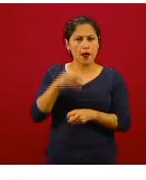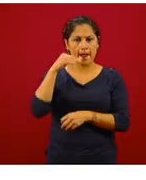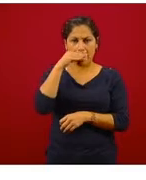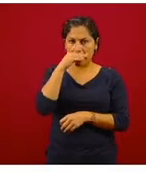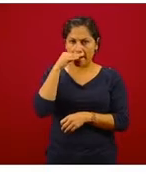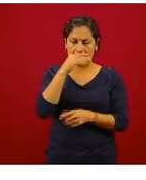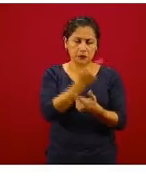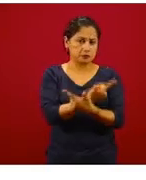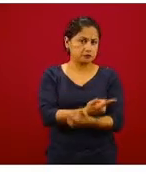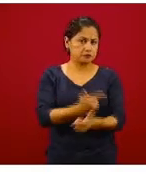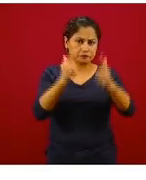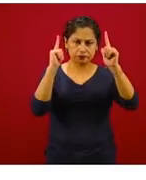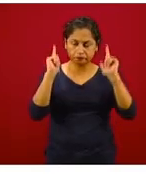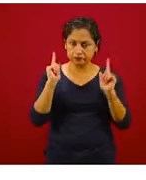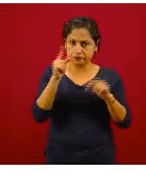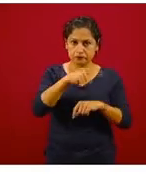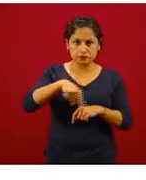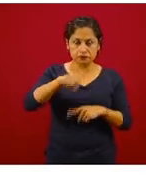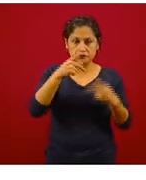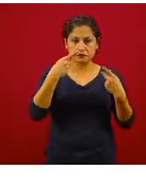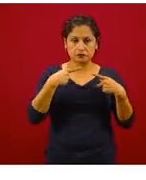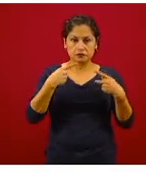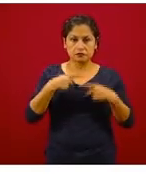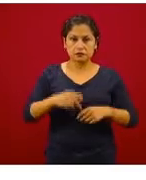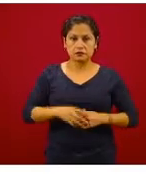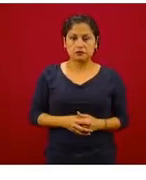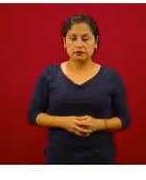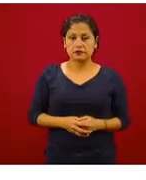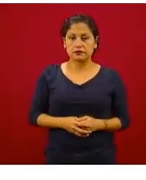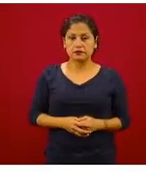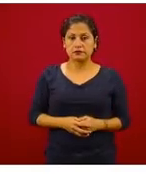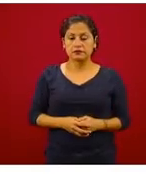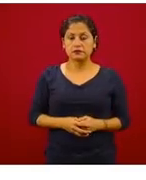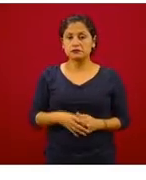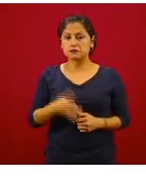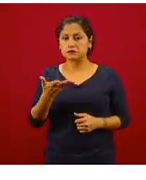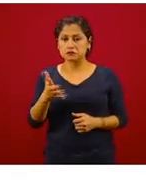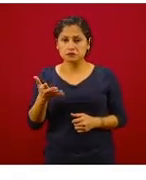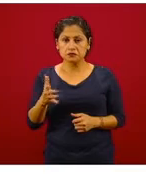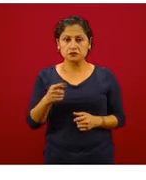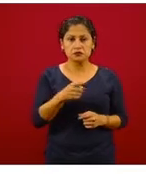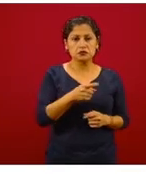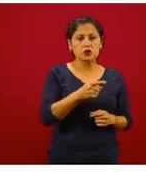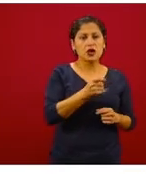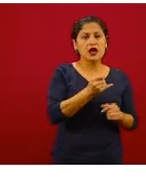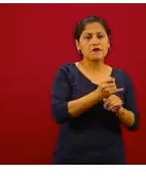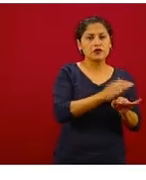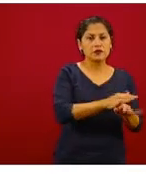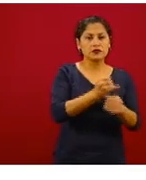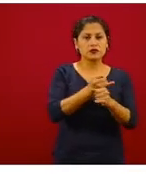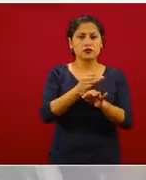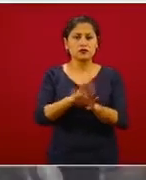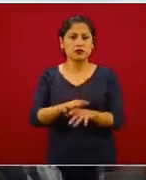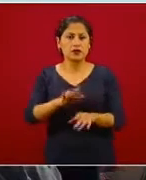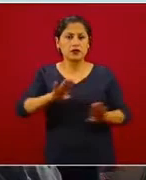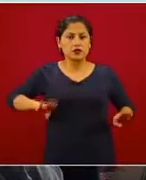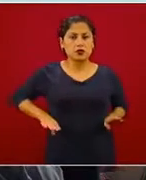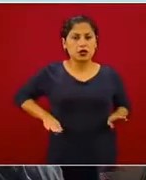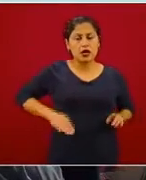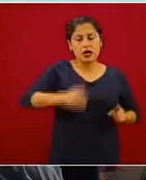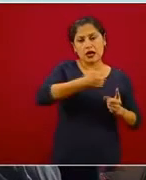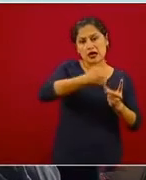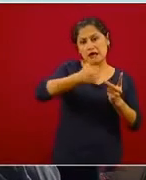These resources are also available at Claims. We can, and anybody can download